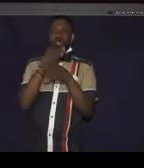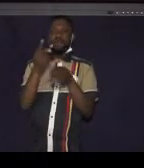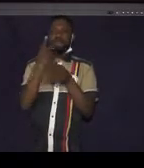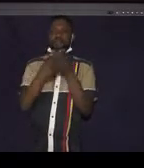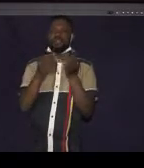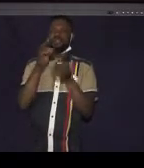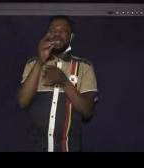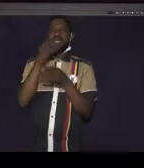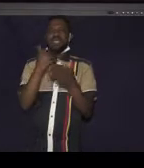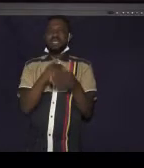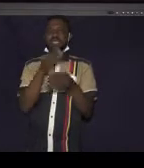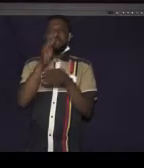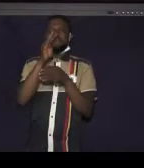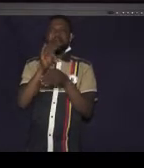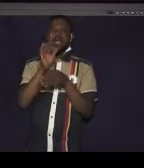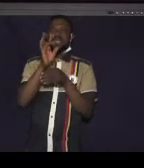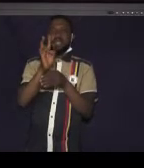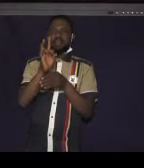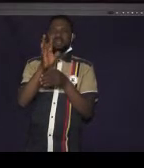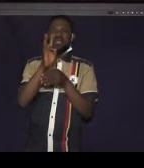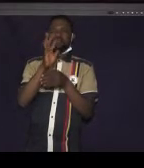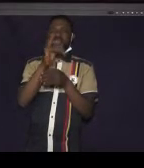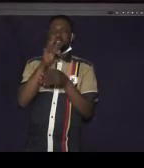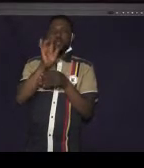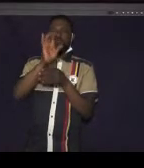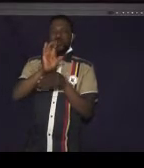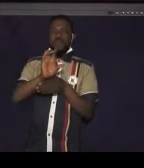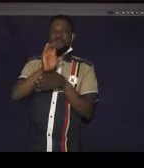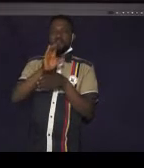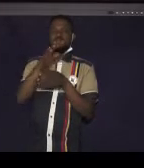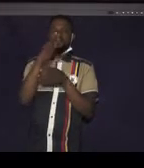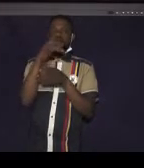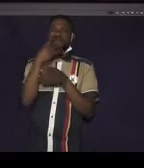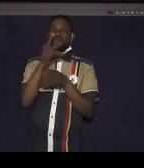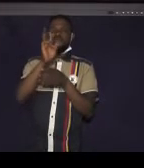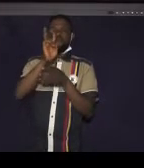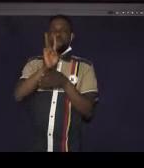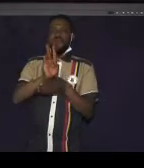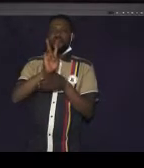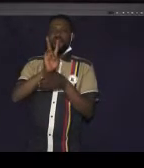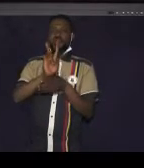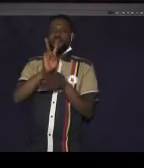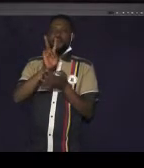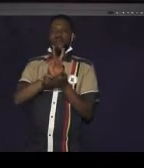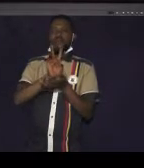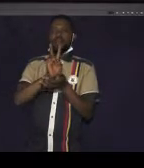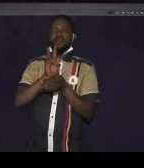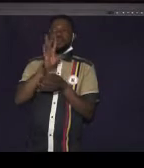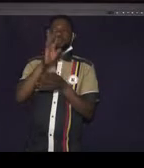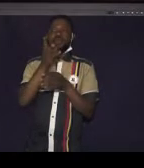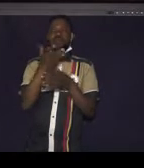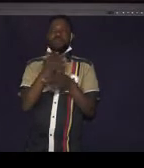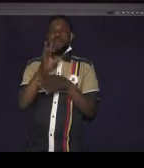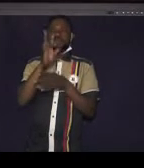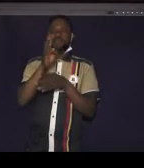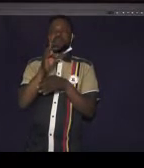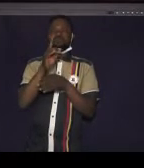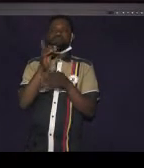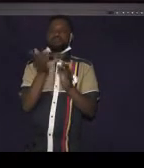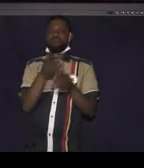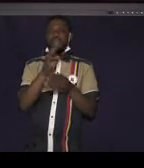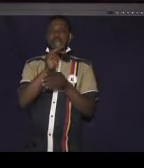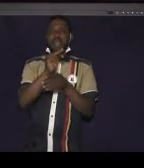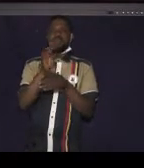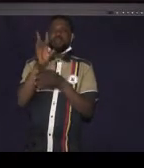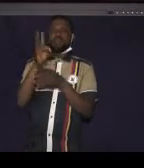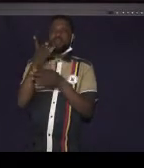by 7 because 7 is the coefficient of the variable. Now 7 divided by 7 will give us 1. 7